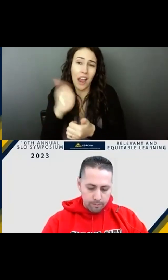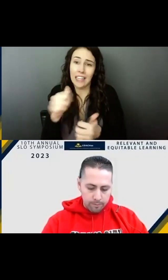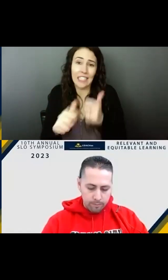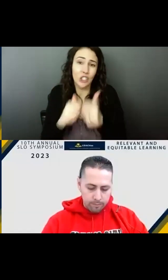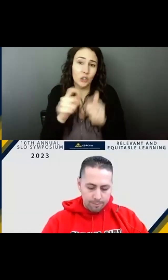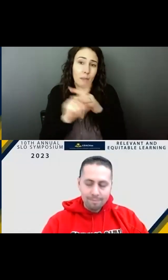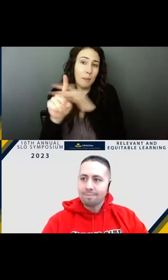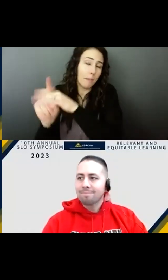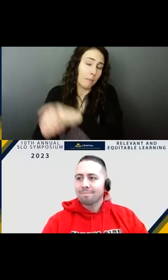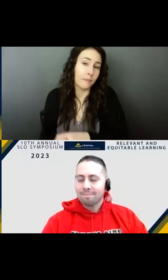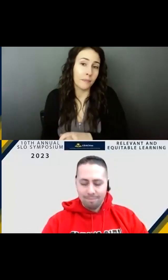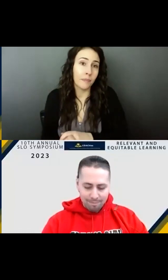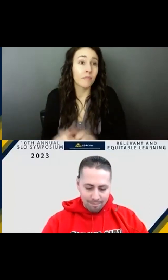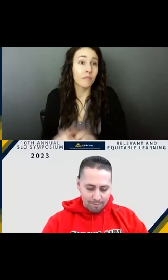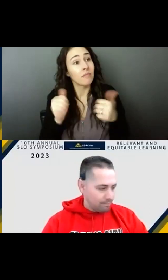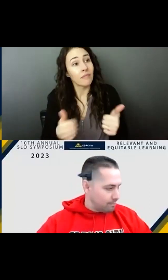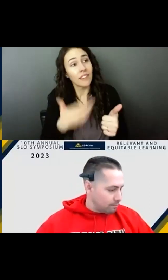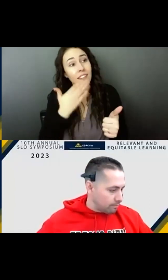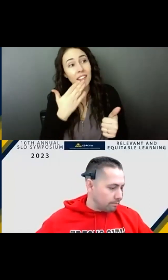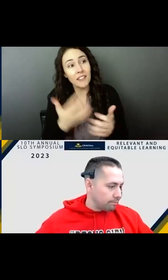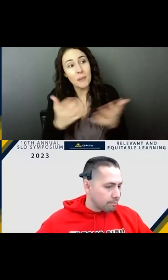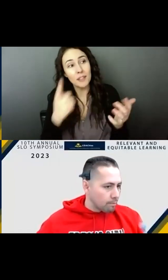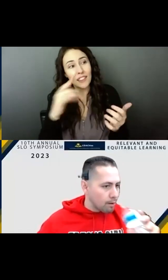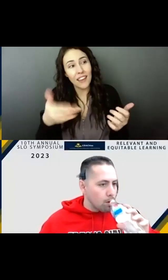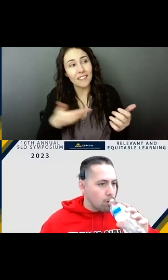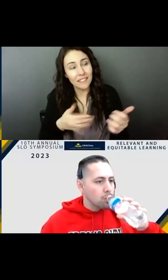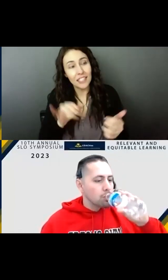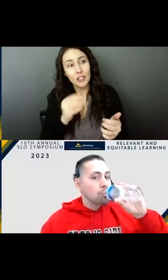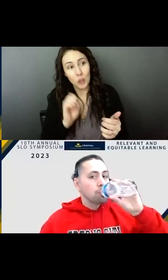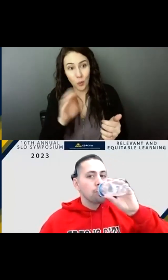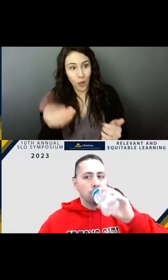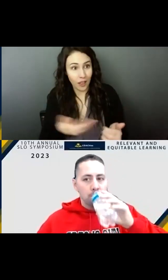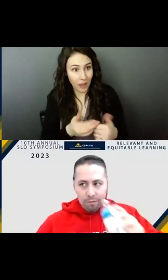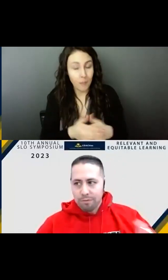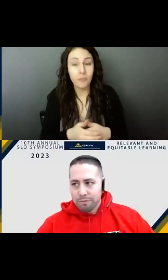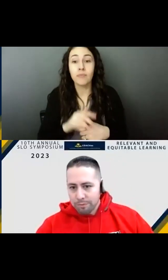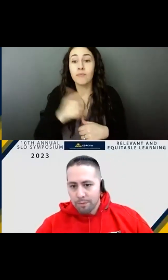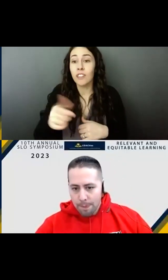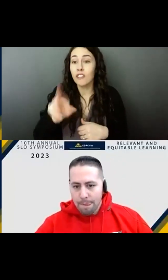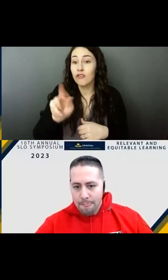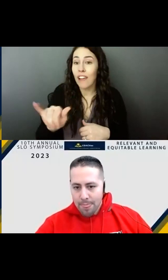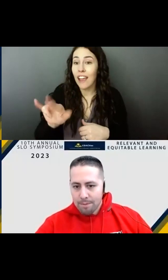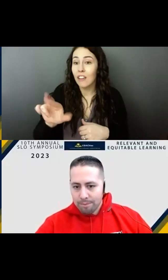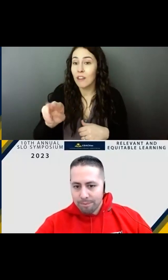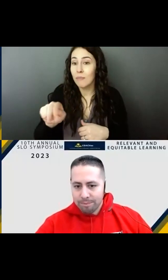Right on. Thank you. Thank you very much for the introduction, Joe. Welcome. Ray Ramirez, Fresno City College.